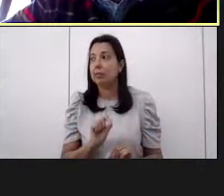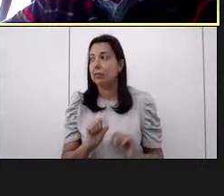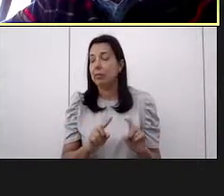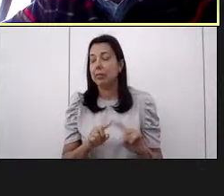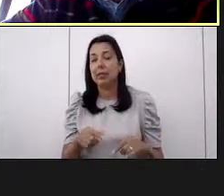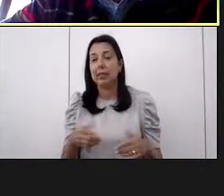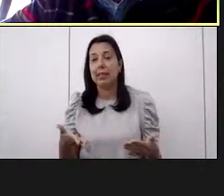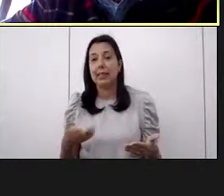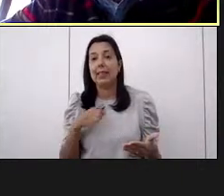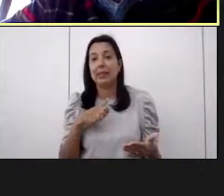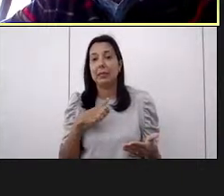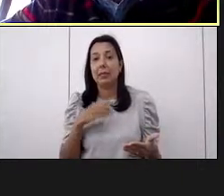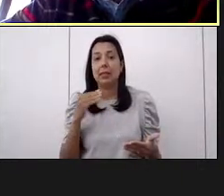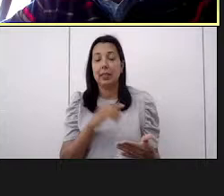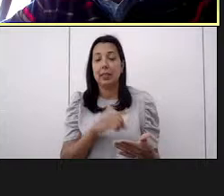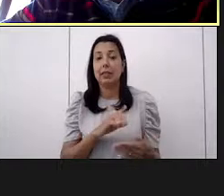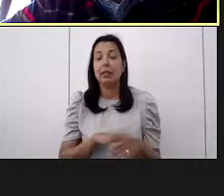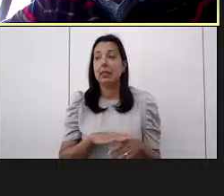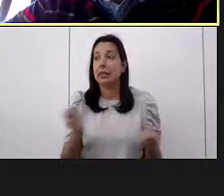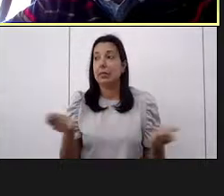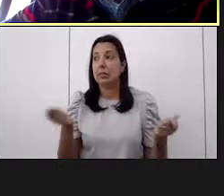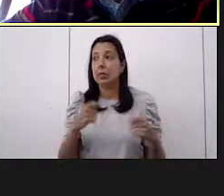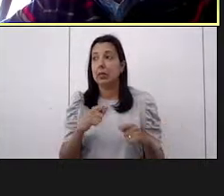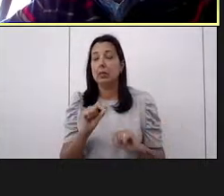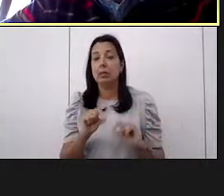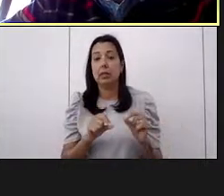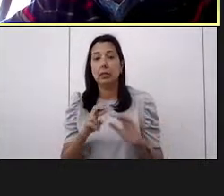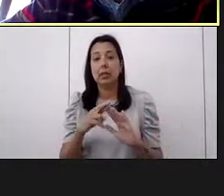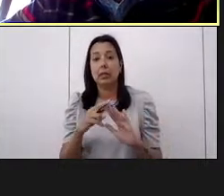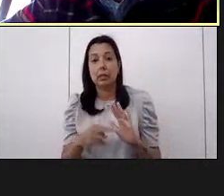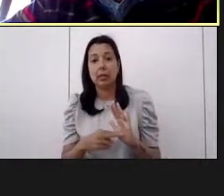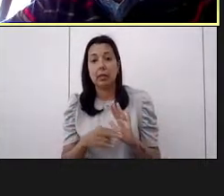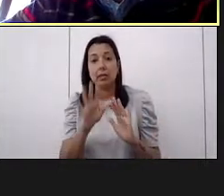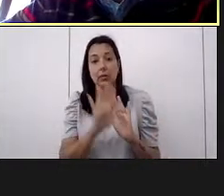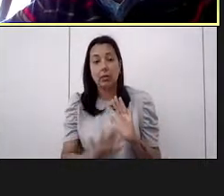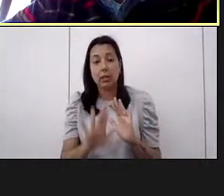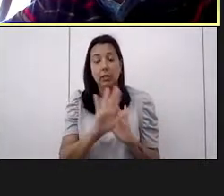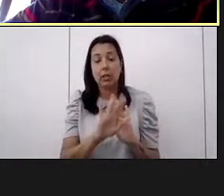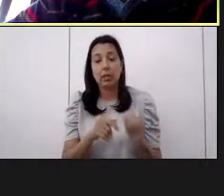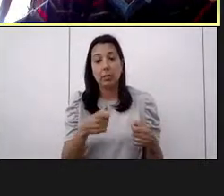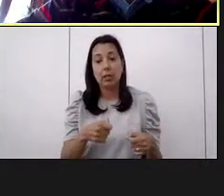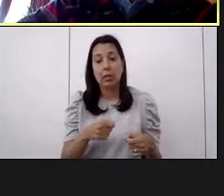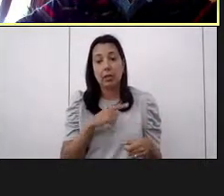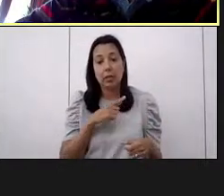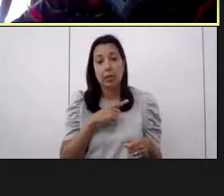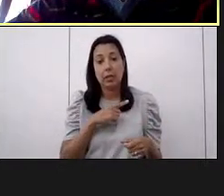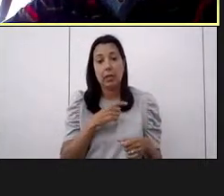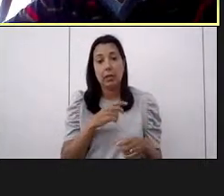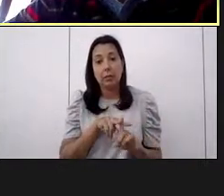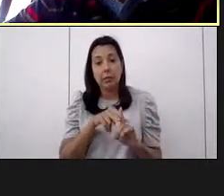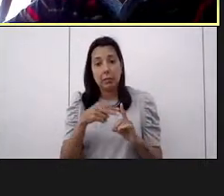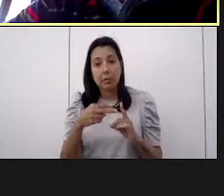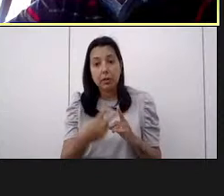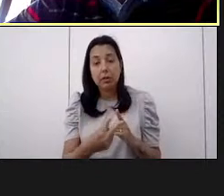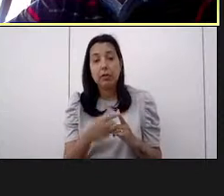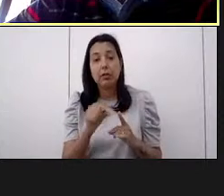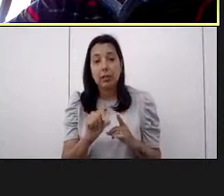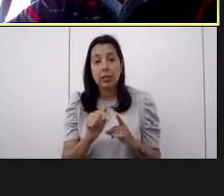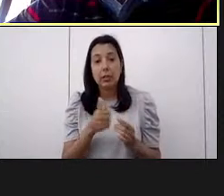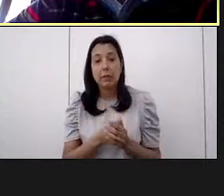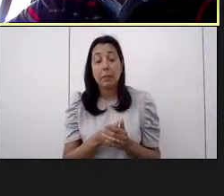The legal regulation of public policies is to a large extent defined by the way in which government